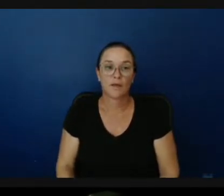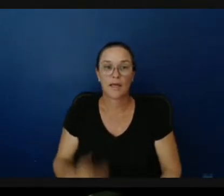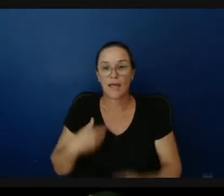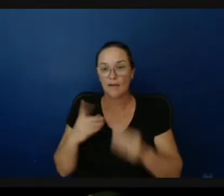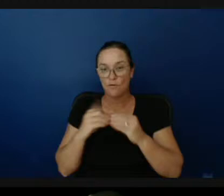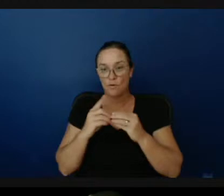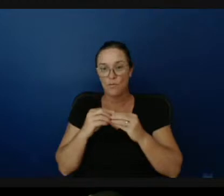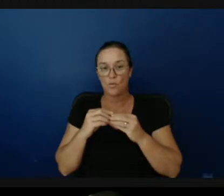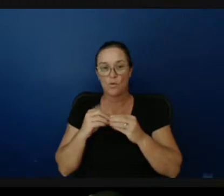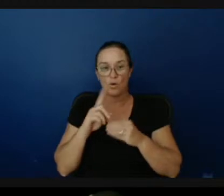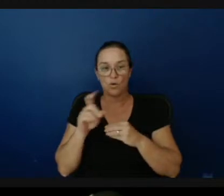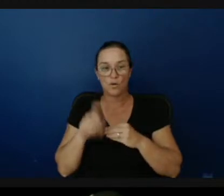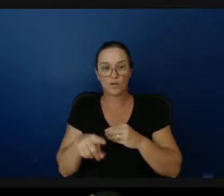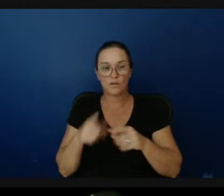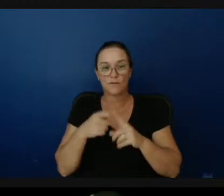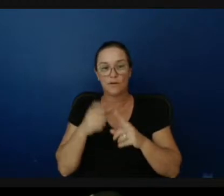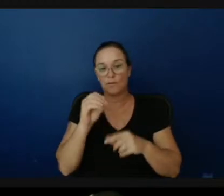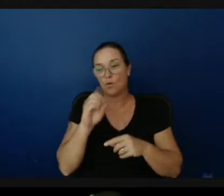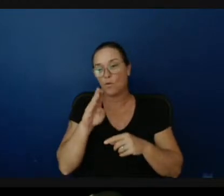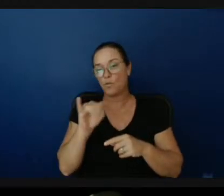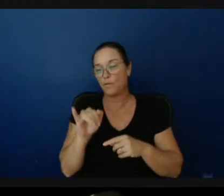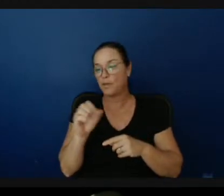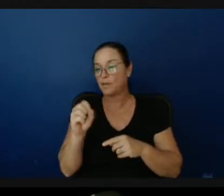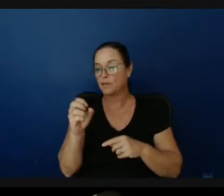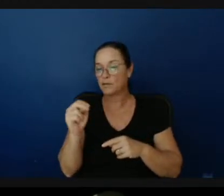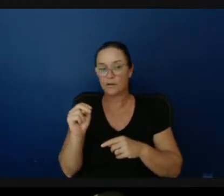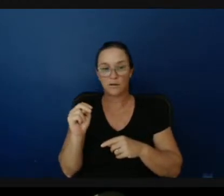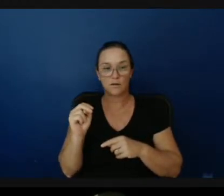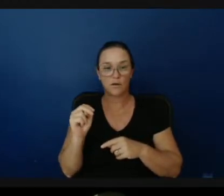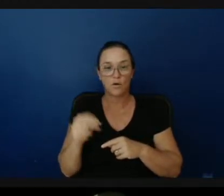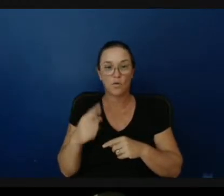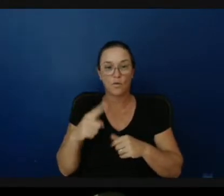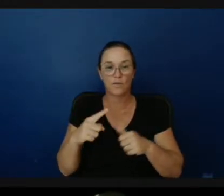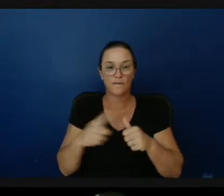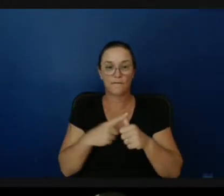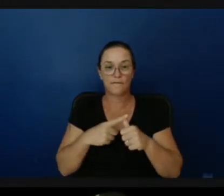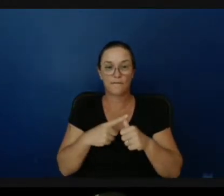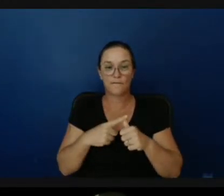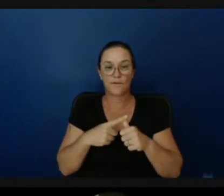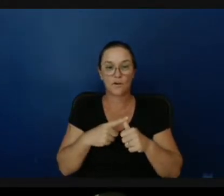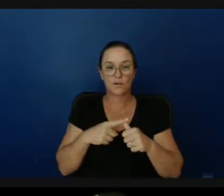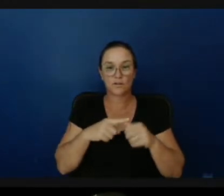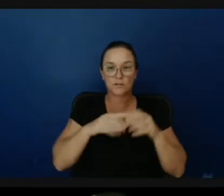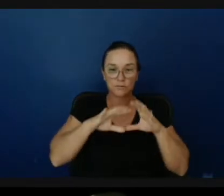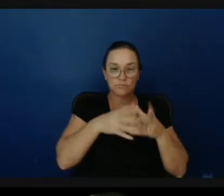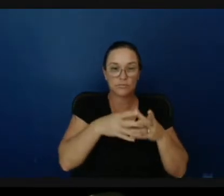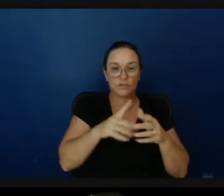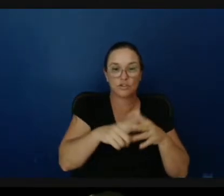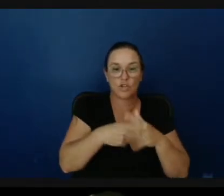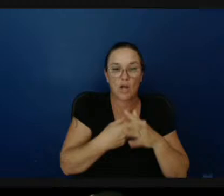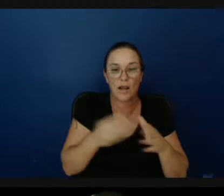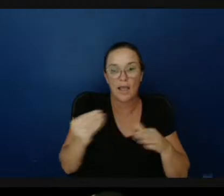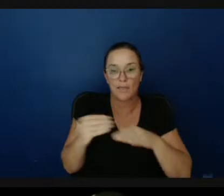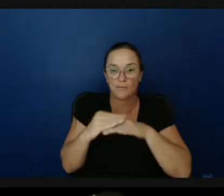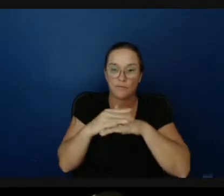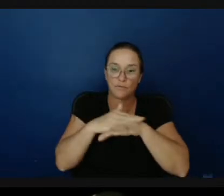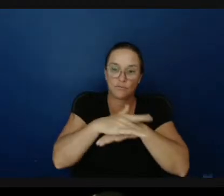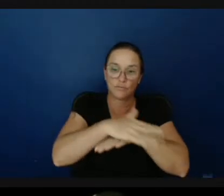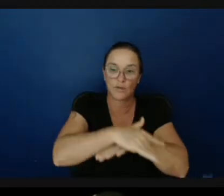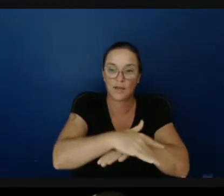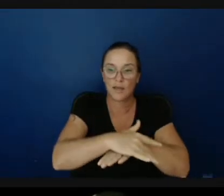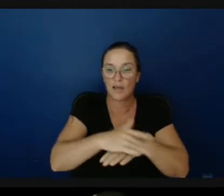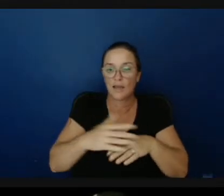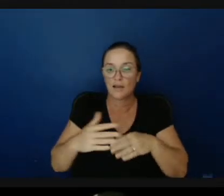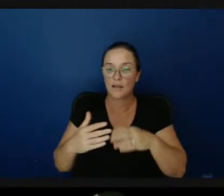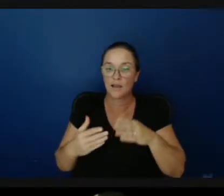through from Obi-san, who asks, so when the first episode started and the fish are across the floor, did that come up through